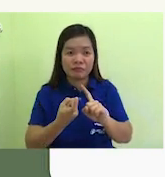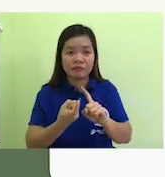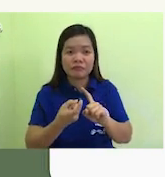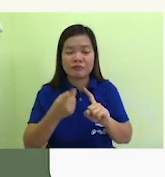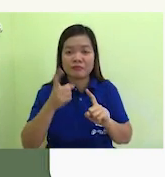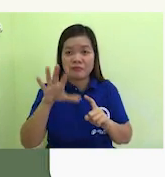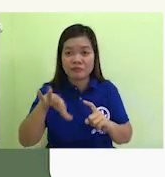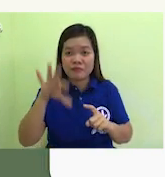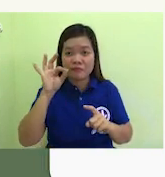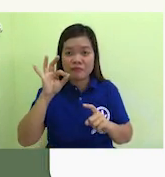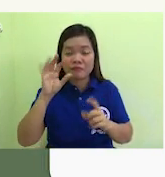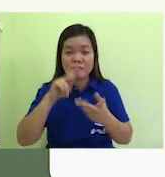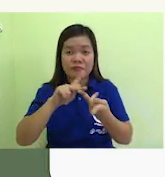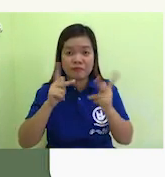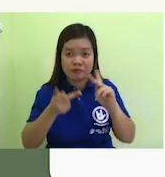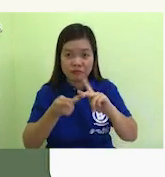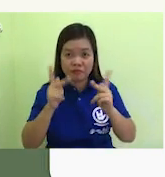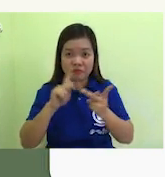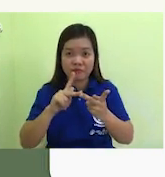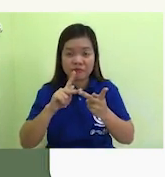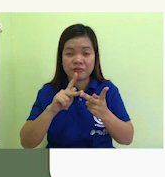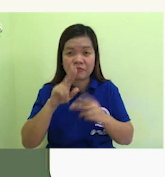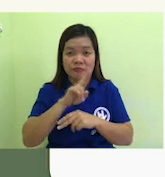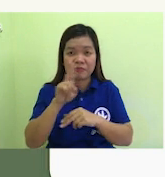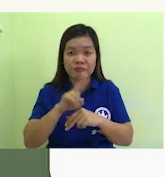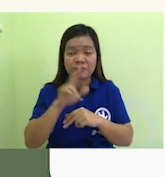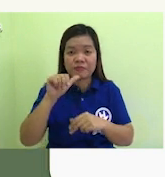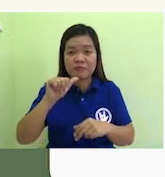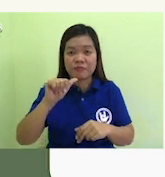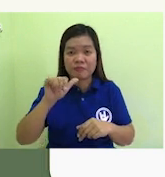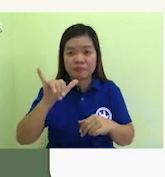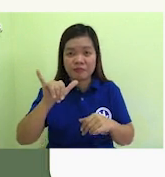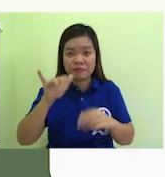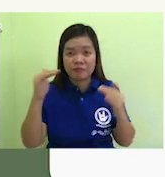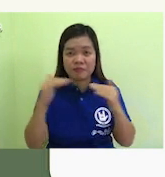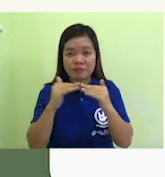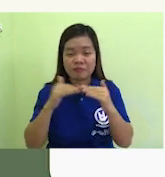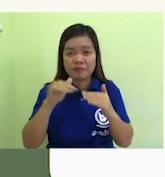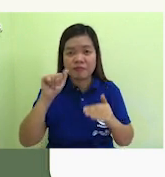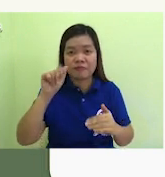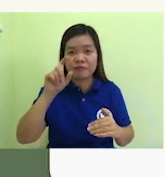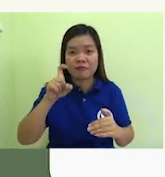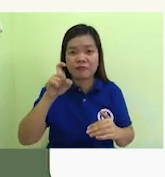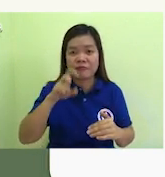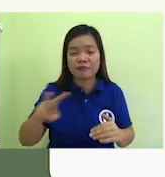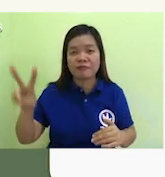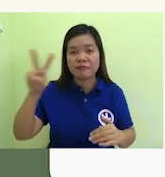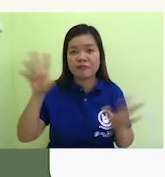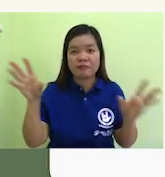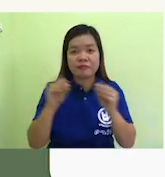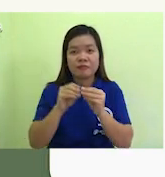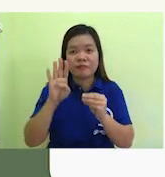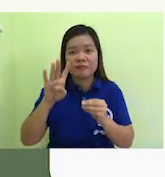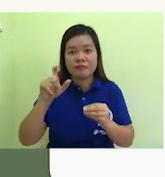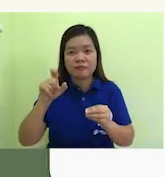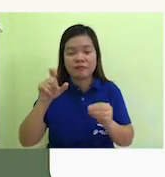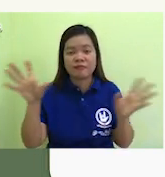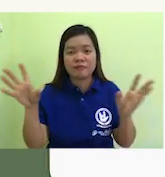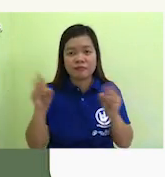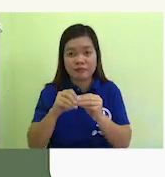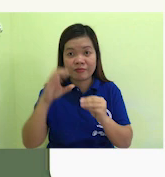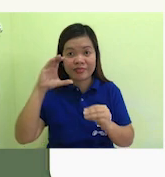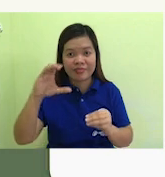Substitute the selected ordered pairs in the equation y is equal to ax squared